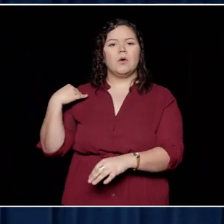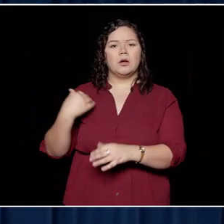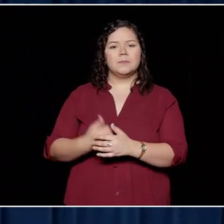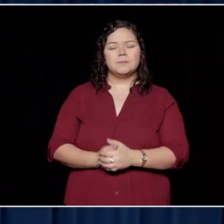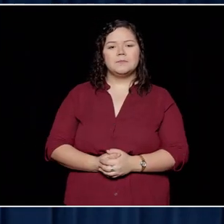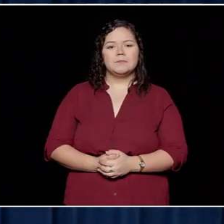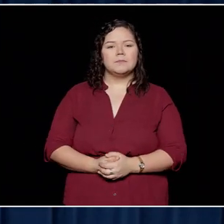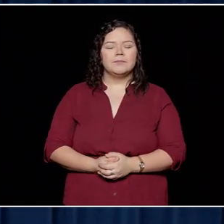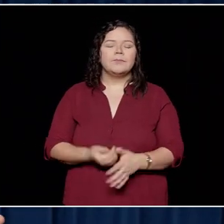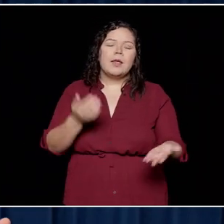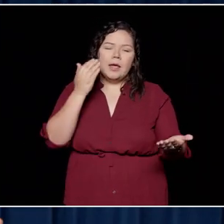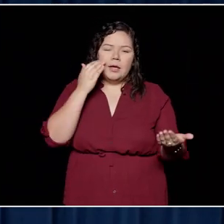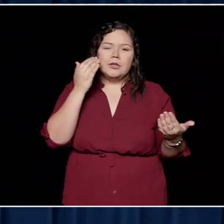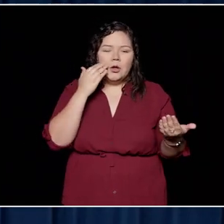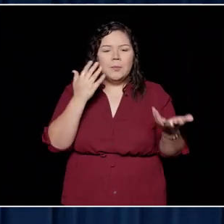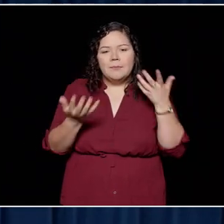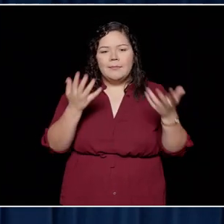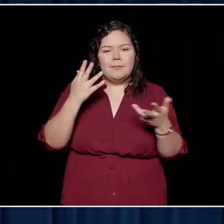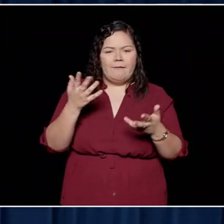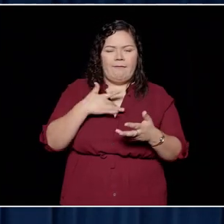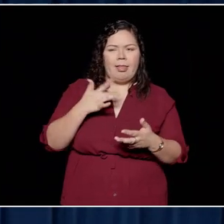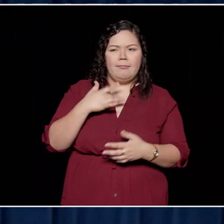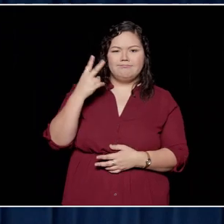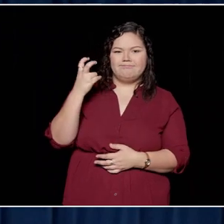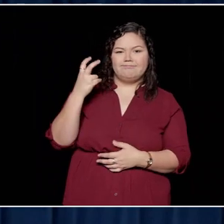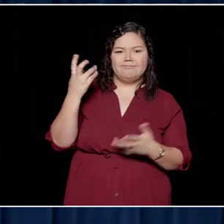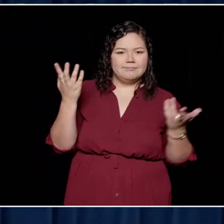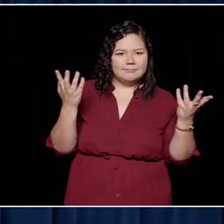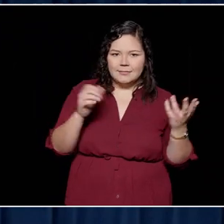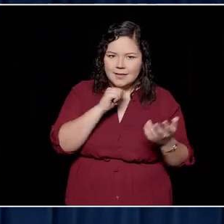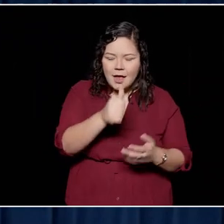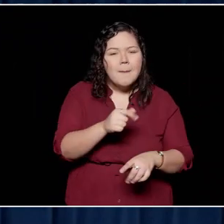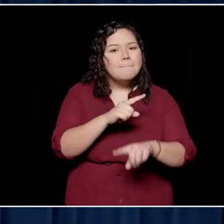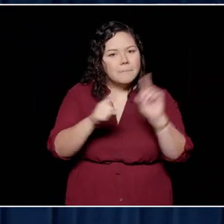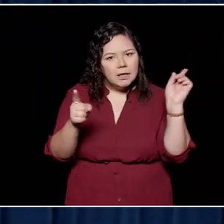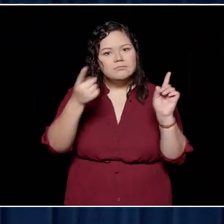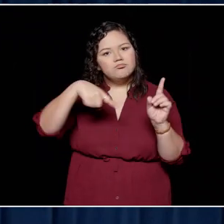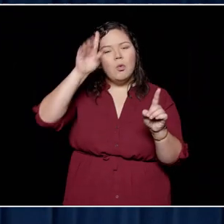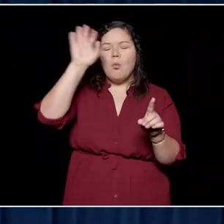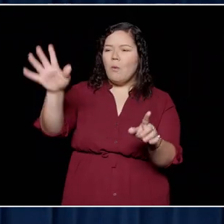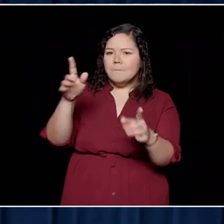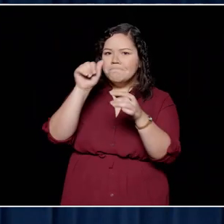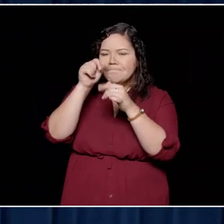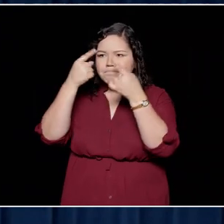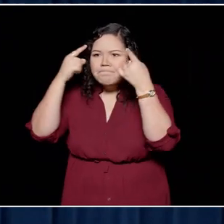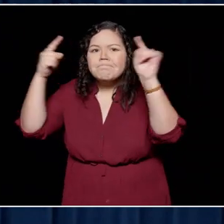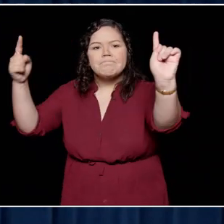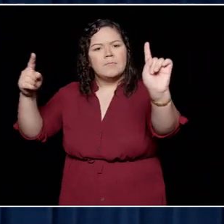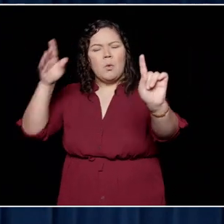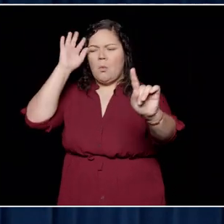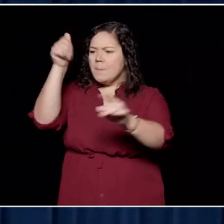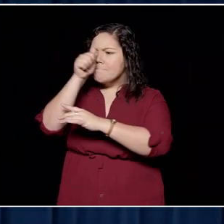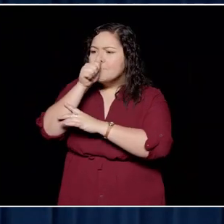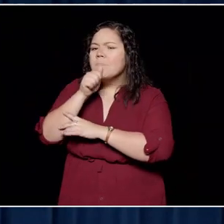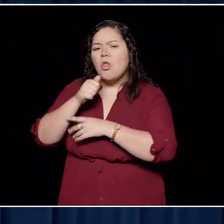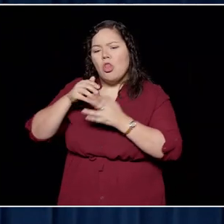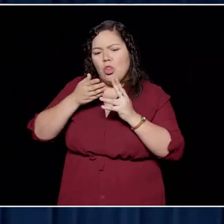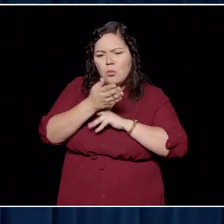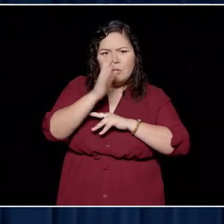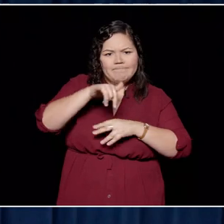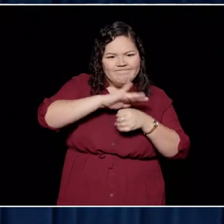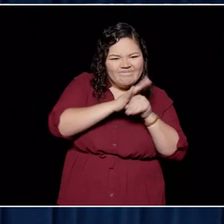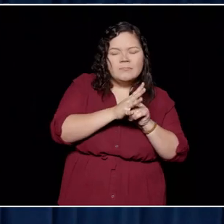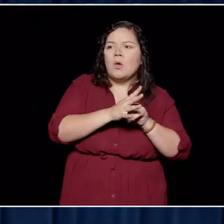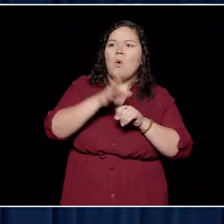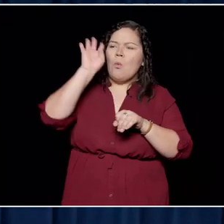Now, I know this might be hard to believe right now, but you will emerge from this present crisis more